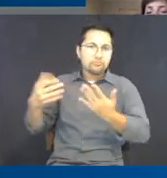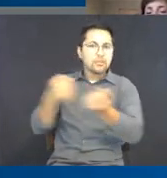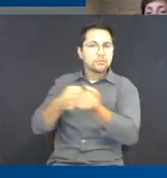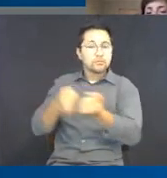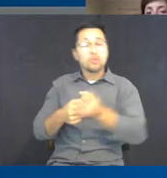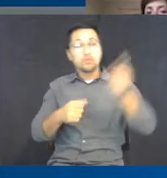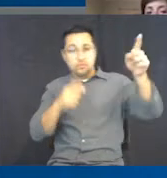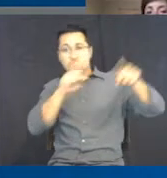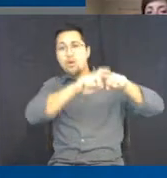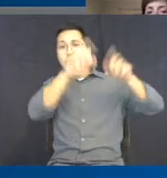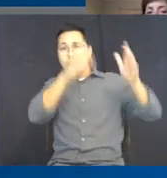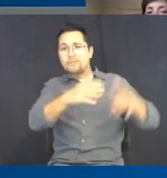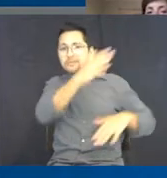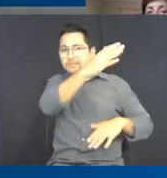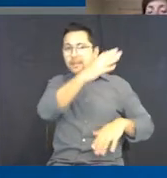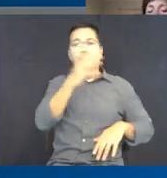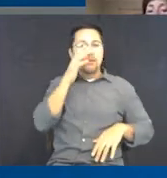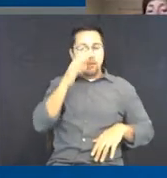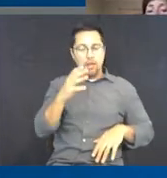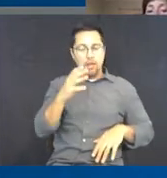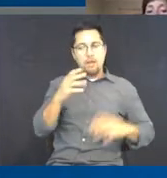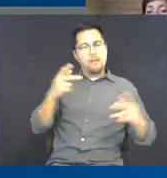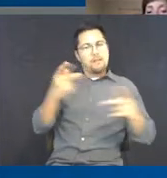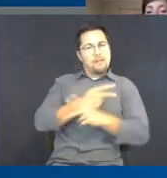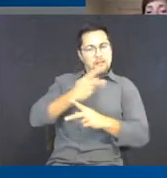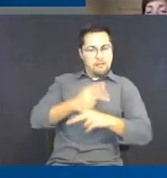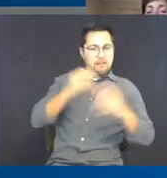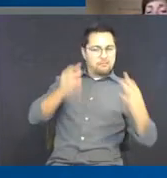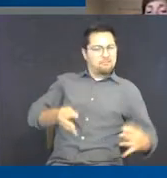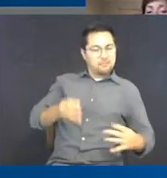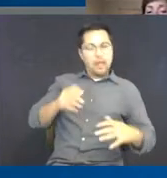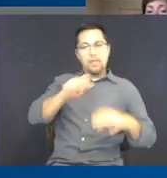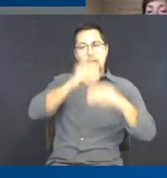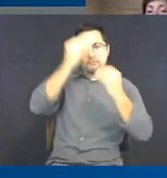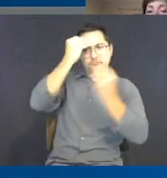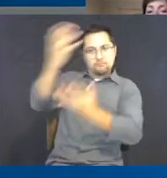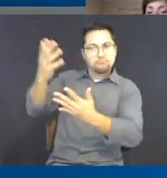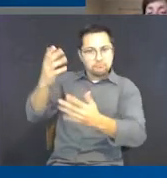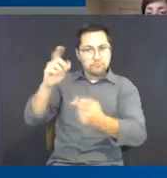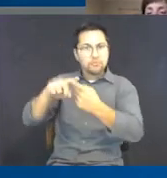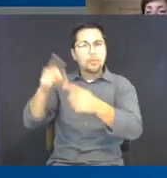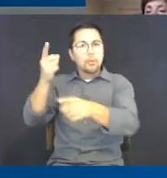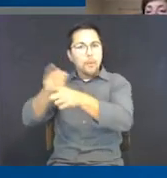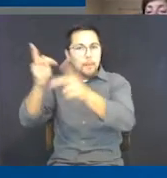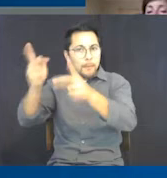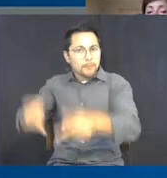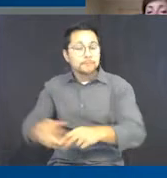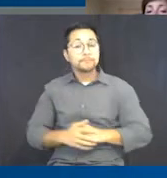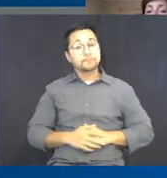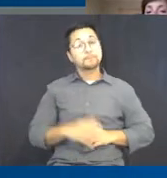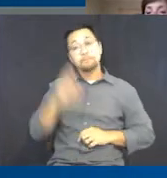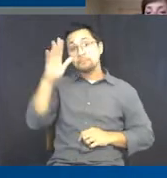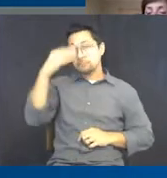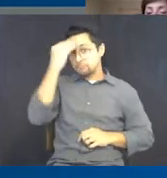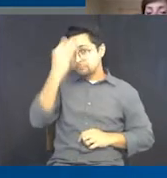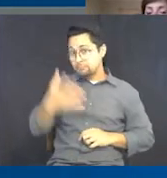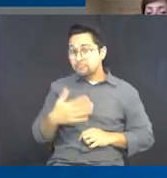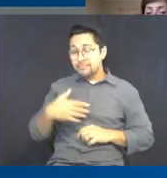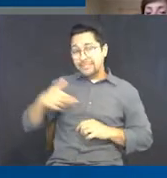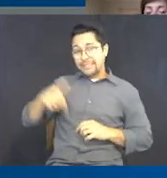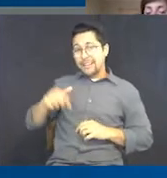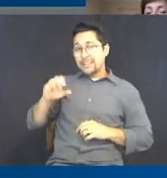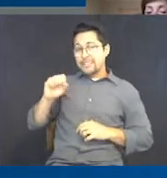within one's home. We really want to respect one's dignity and privacy, and that's why we use